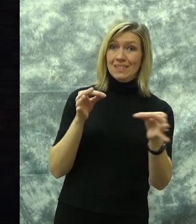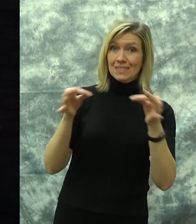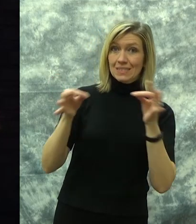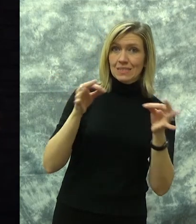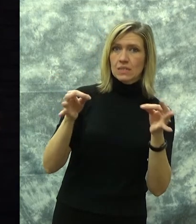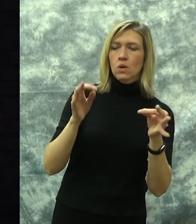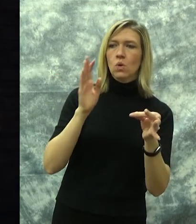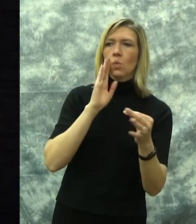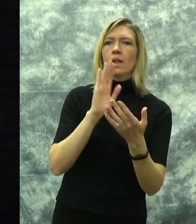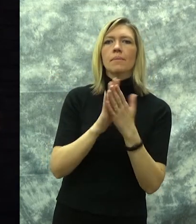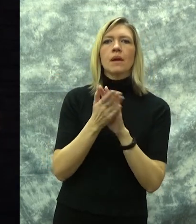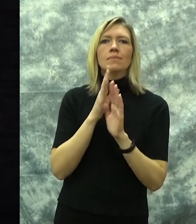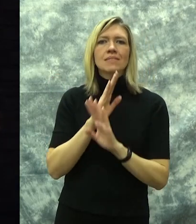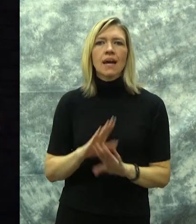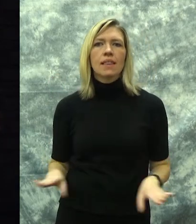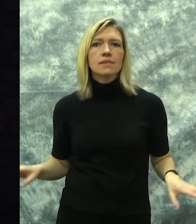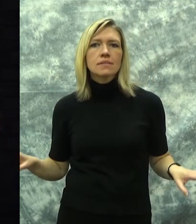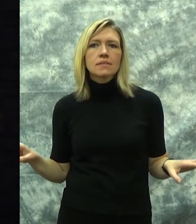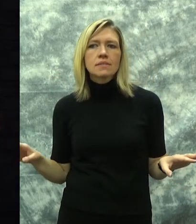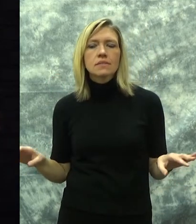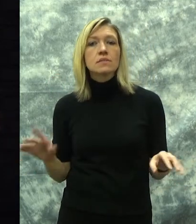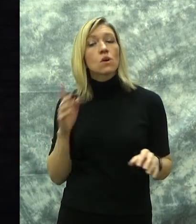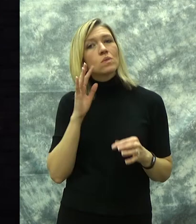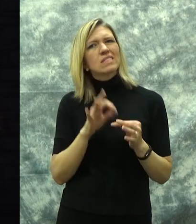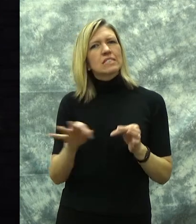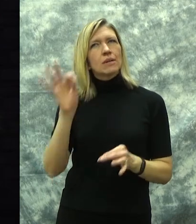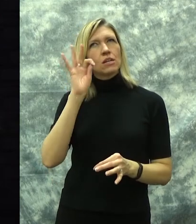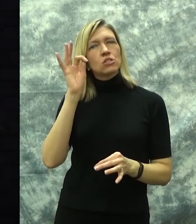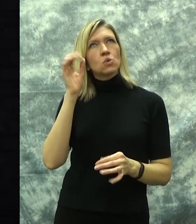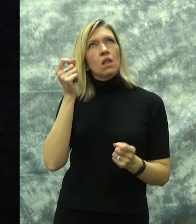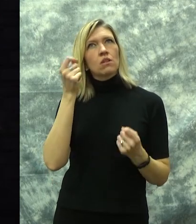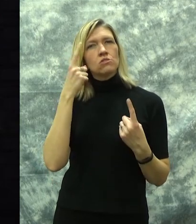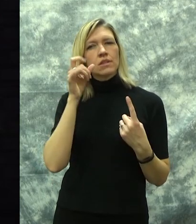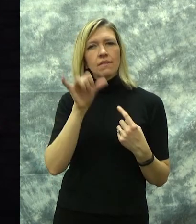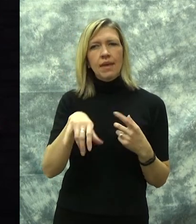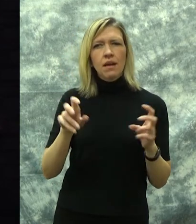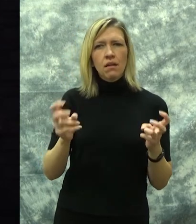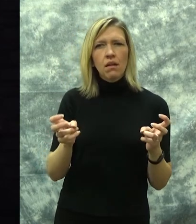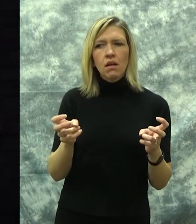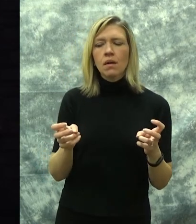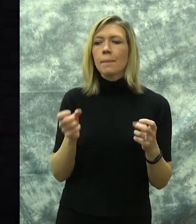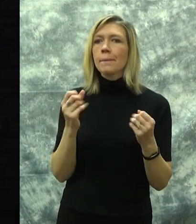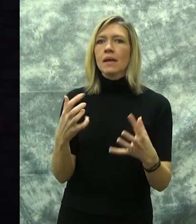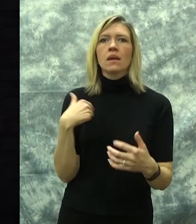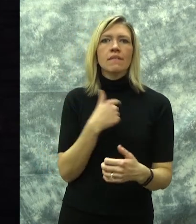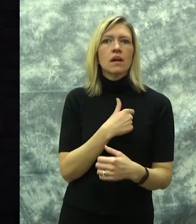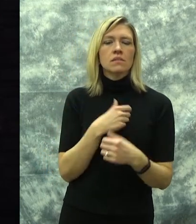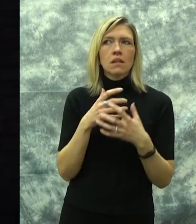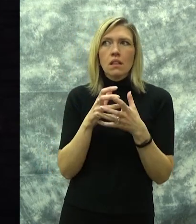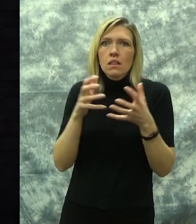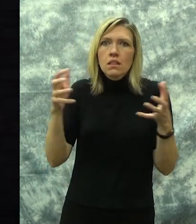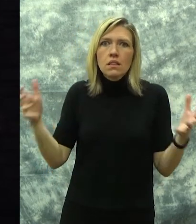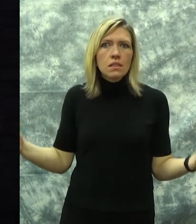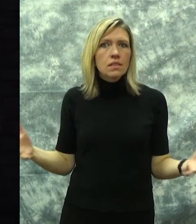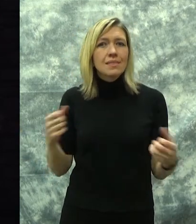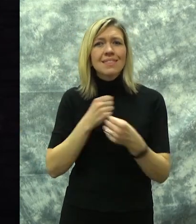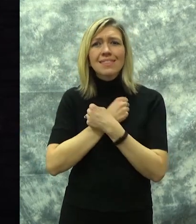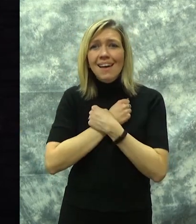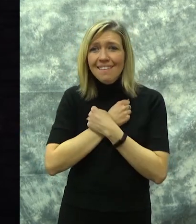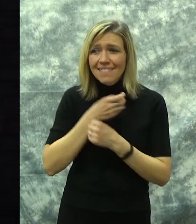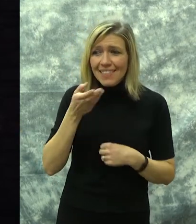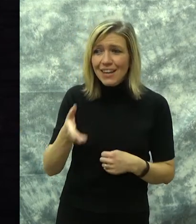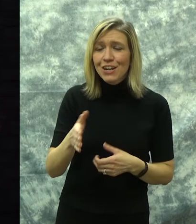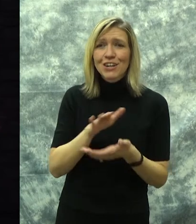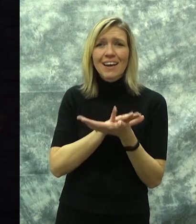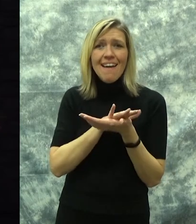spiritual sense, to me, that means that for us, for so many of us, there's so much love there, so much kindness, so